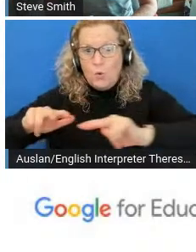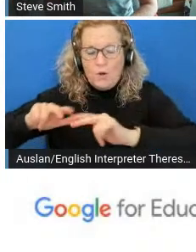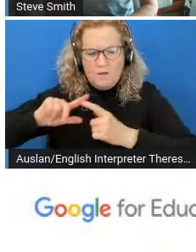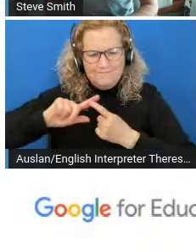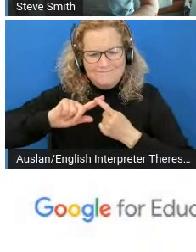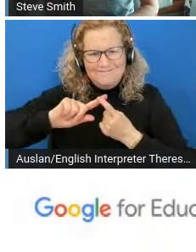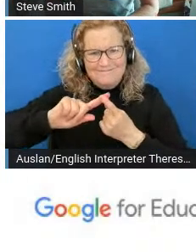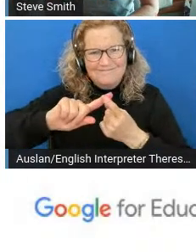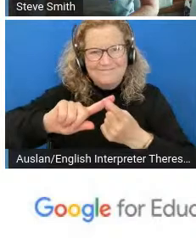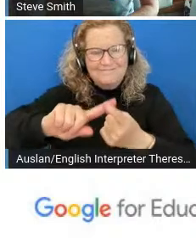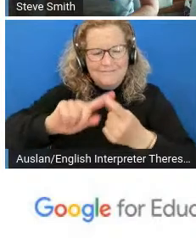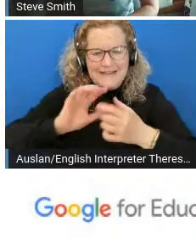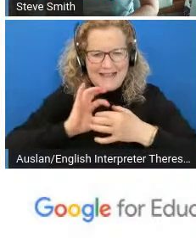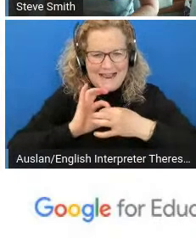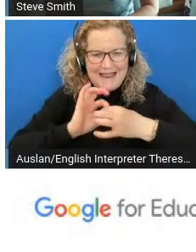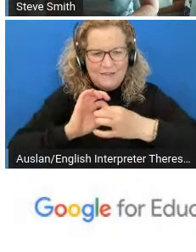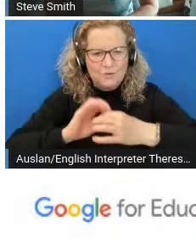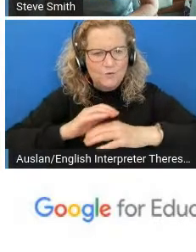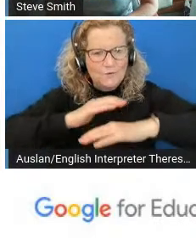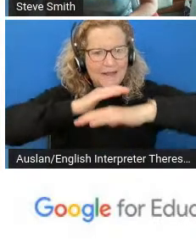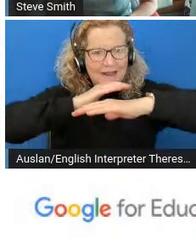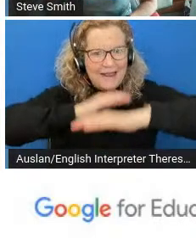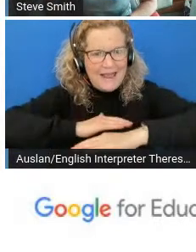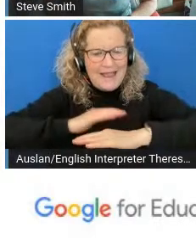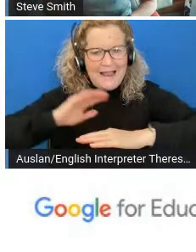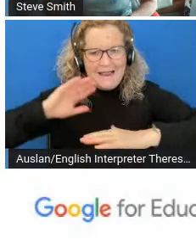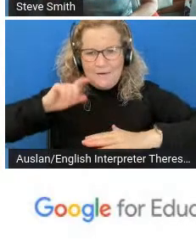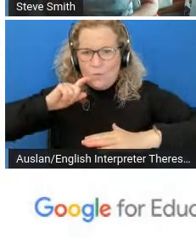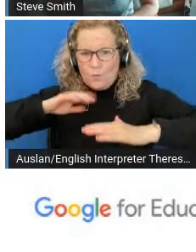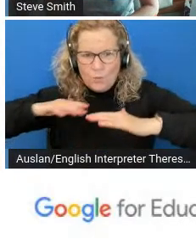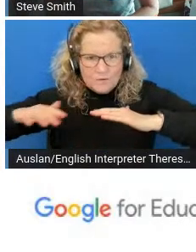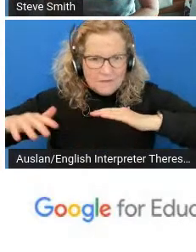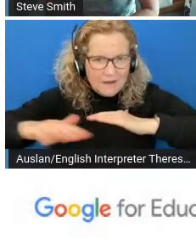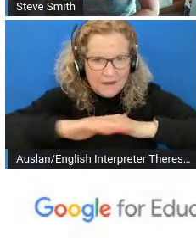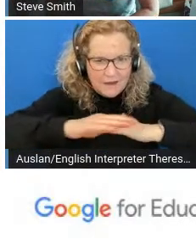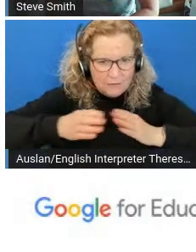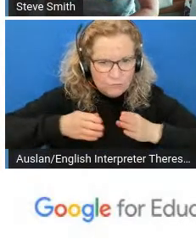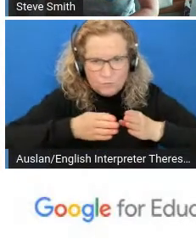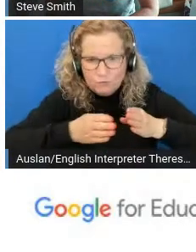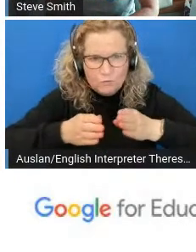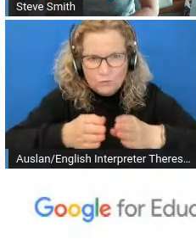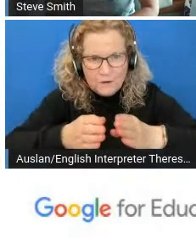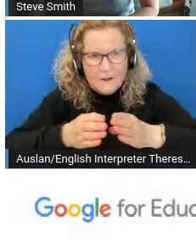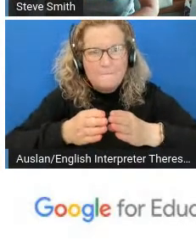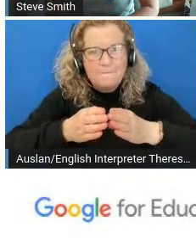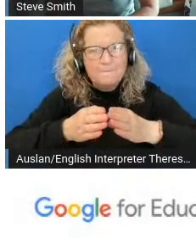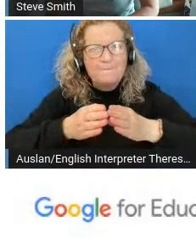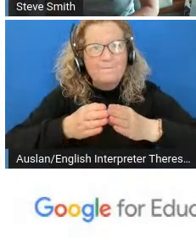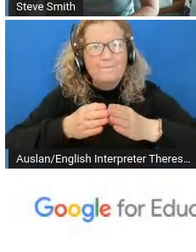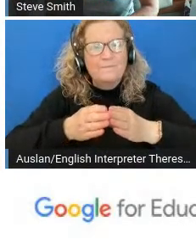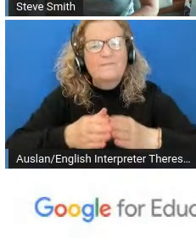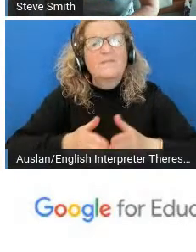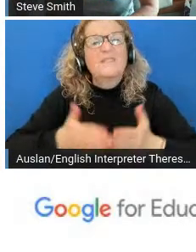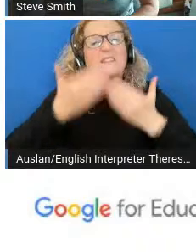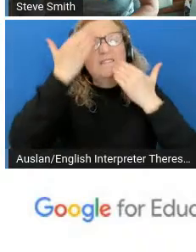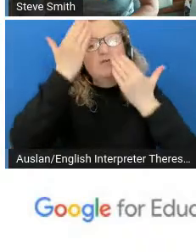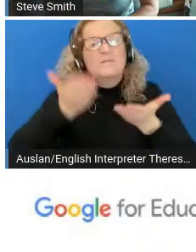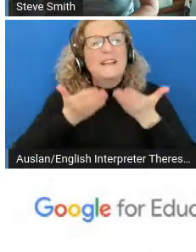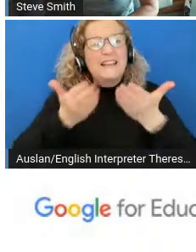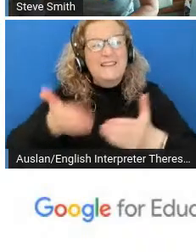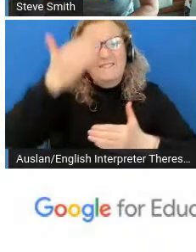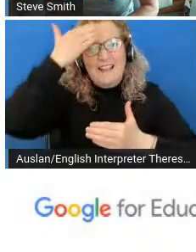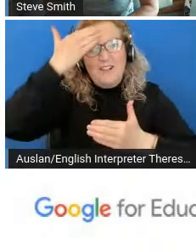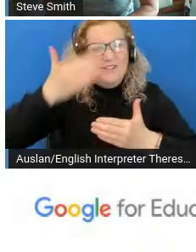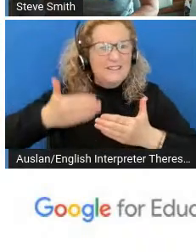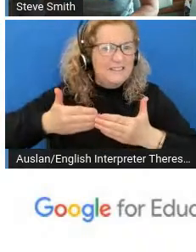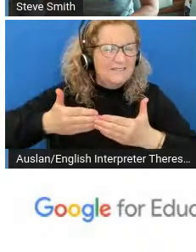waterways, and pay our respects to their elders, past, present, and emerging. And across the ditch.